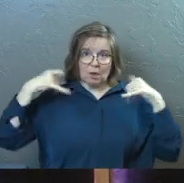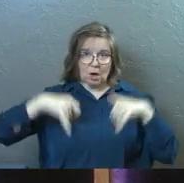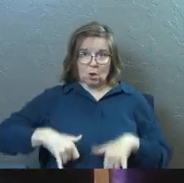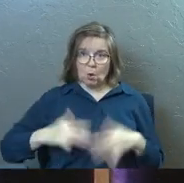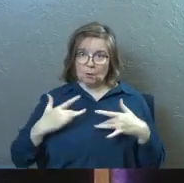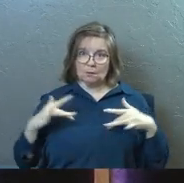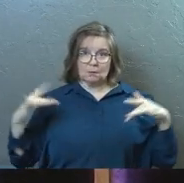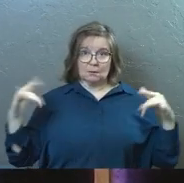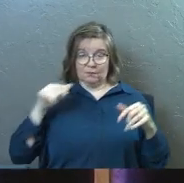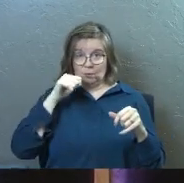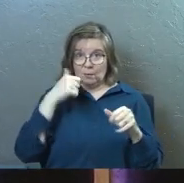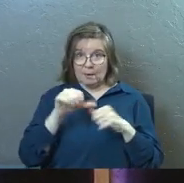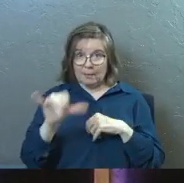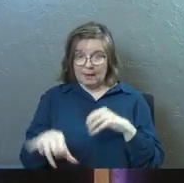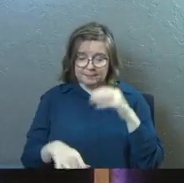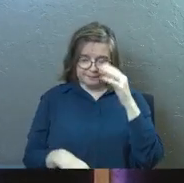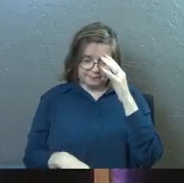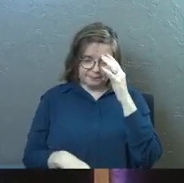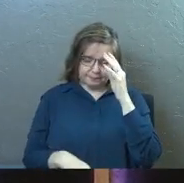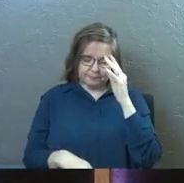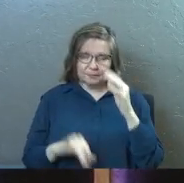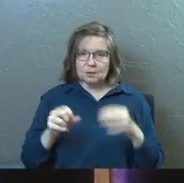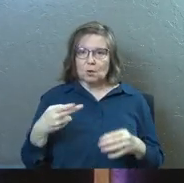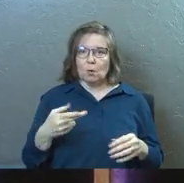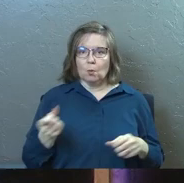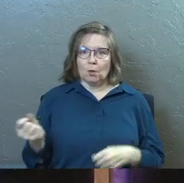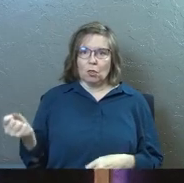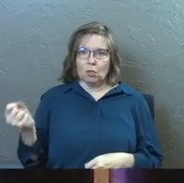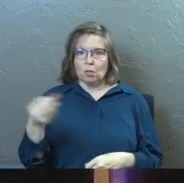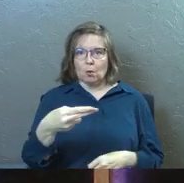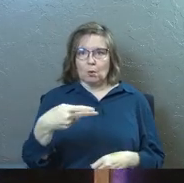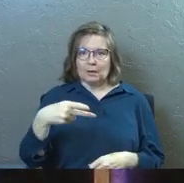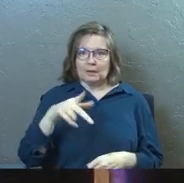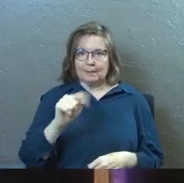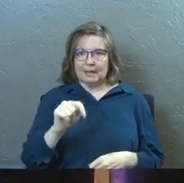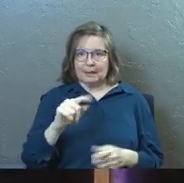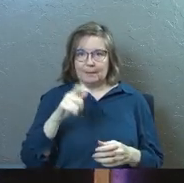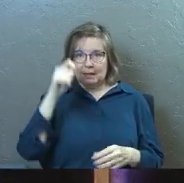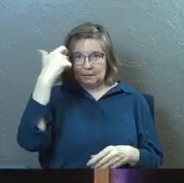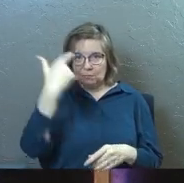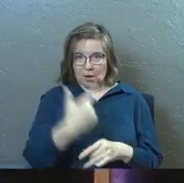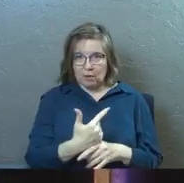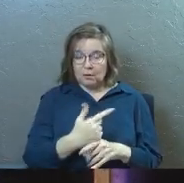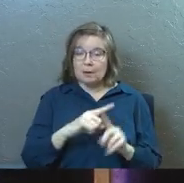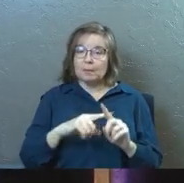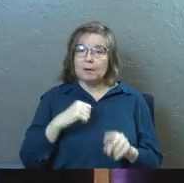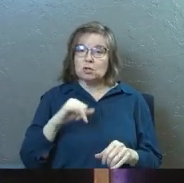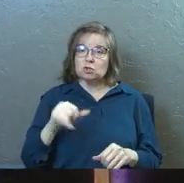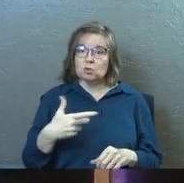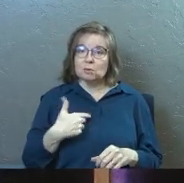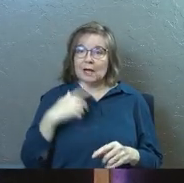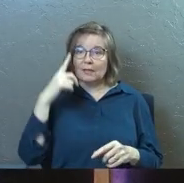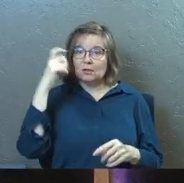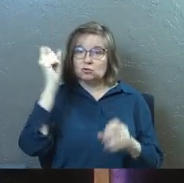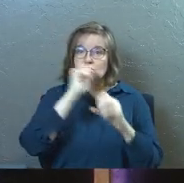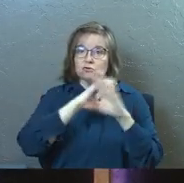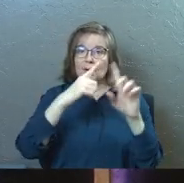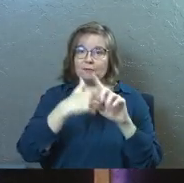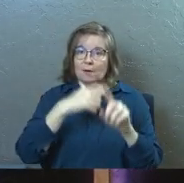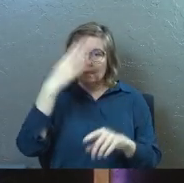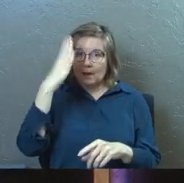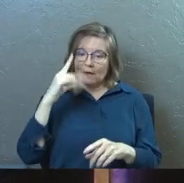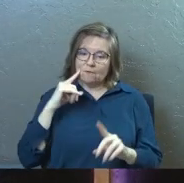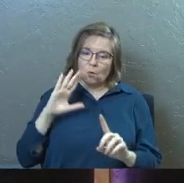if you remember Joseph. And Joseph was thrown in the pit by his brothers. But Joseph had had this dream from